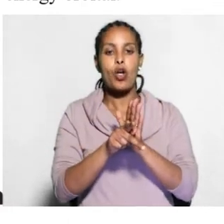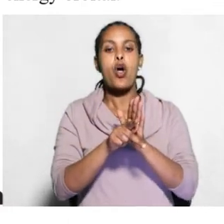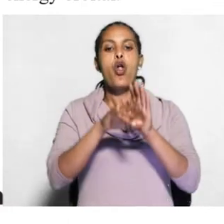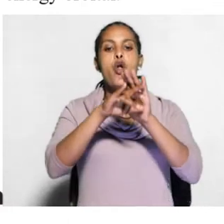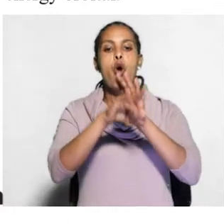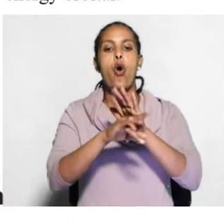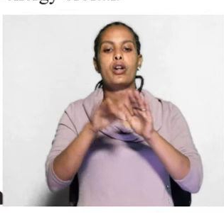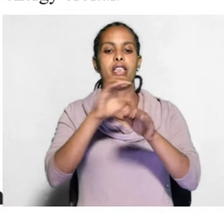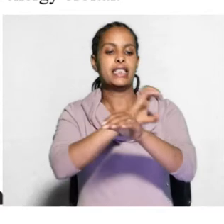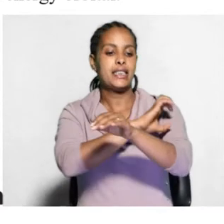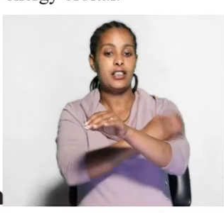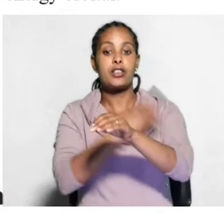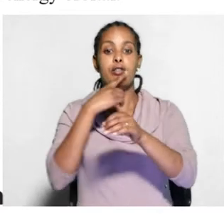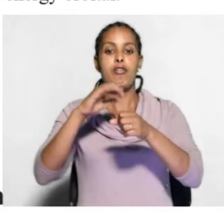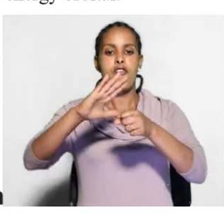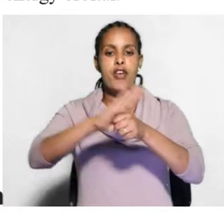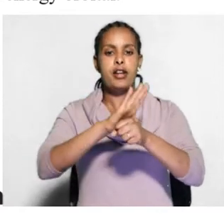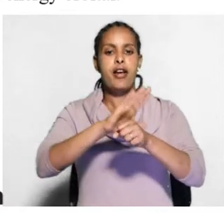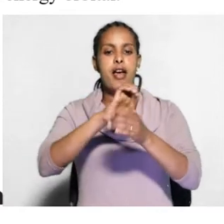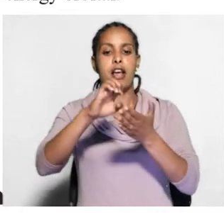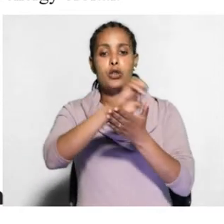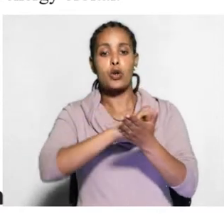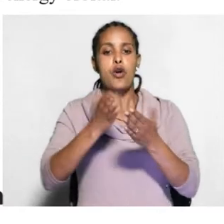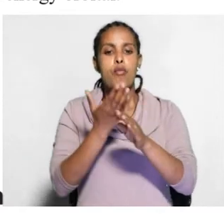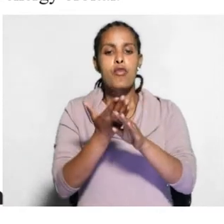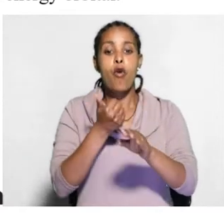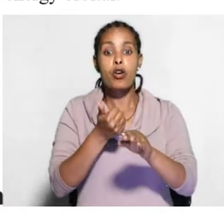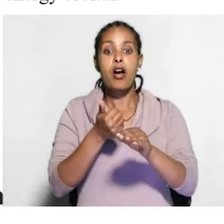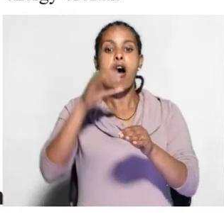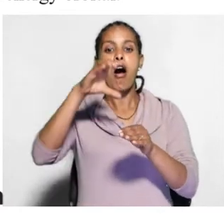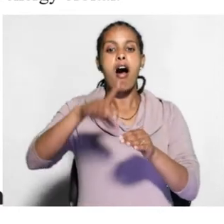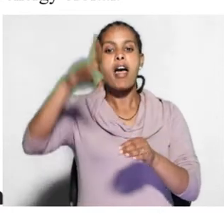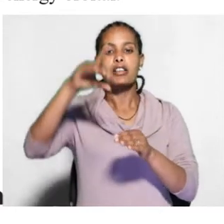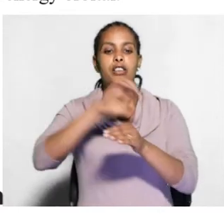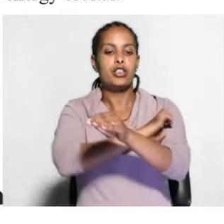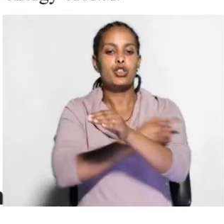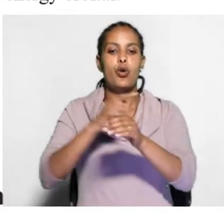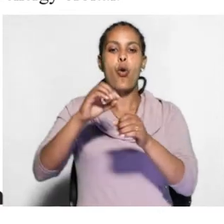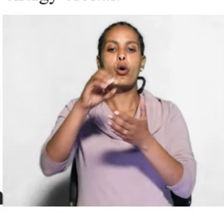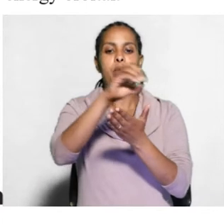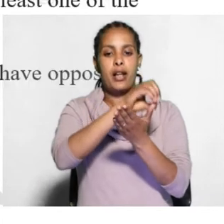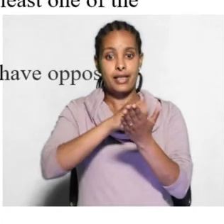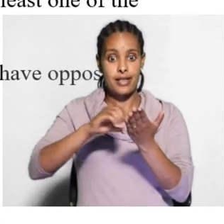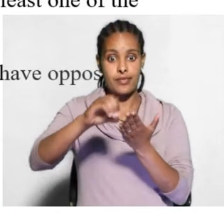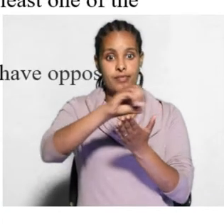energy orbitals are filled with electrons before higher energy orbitals.